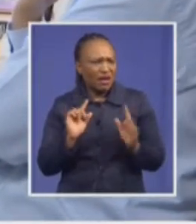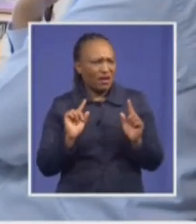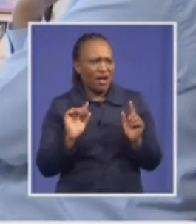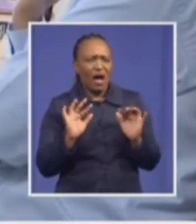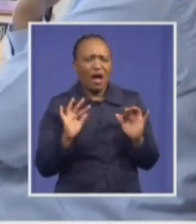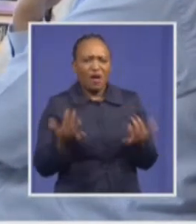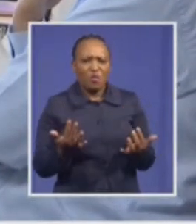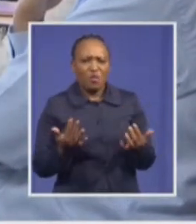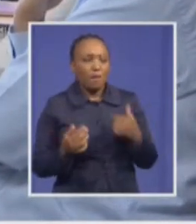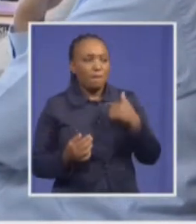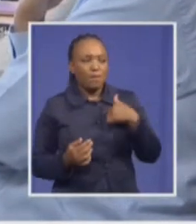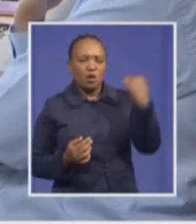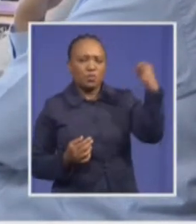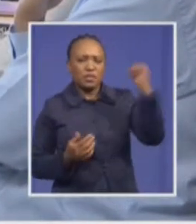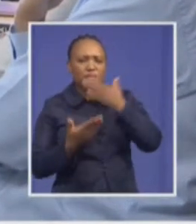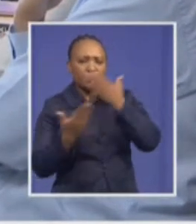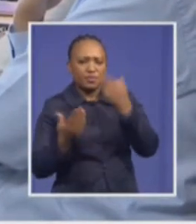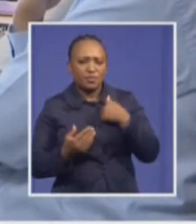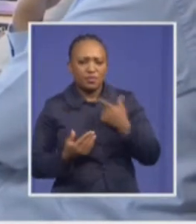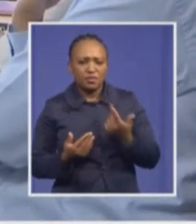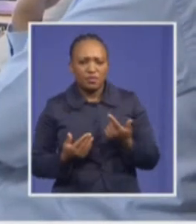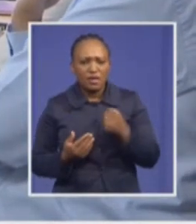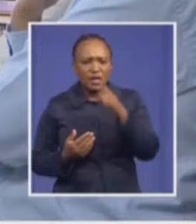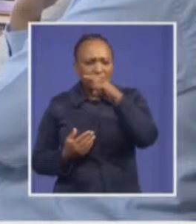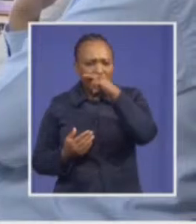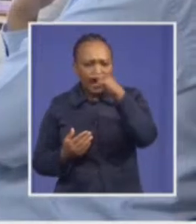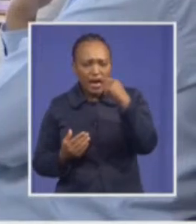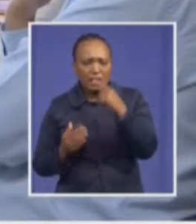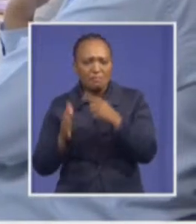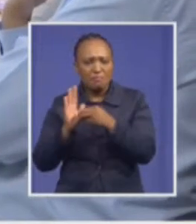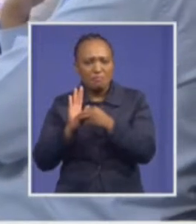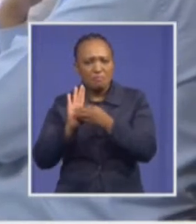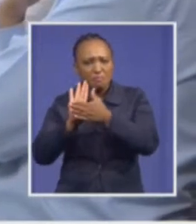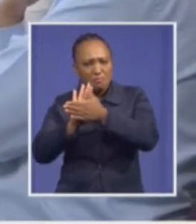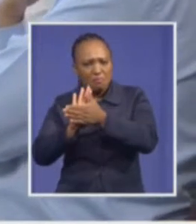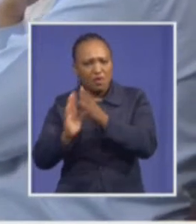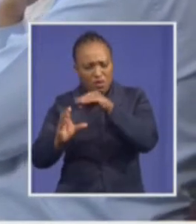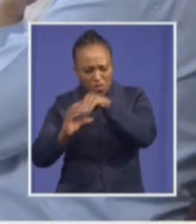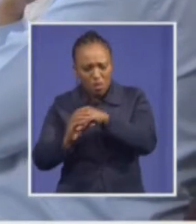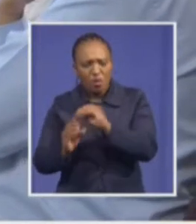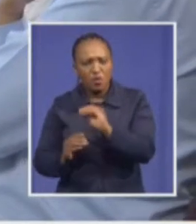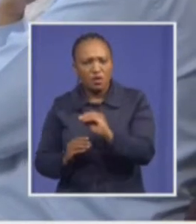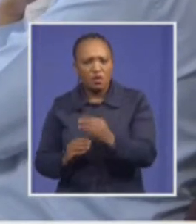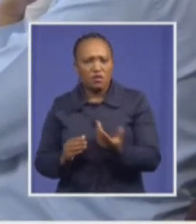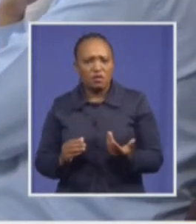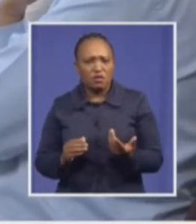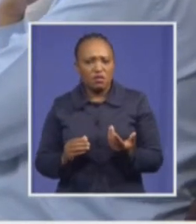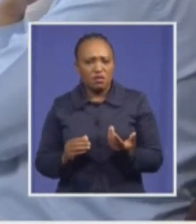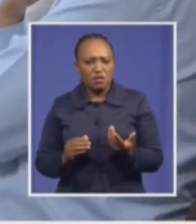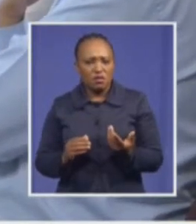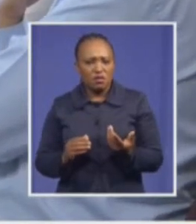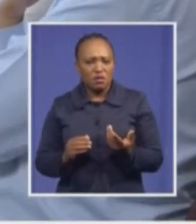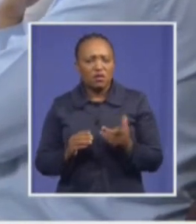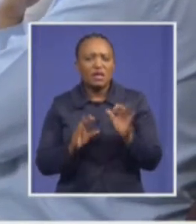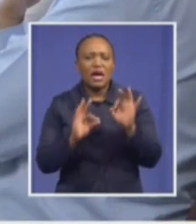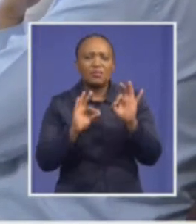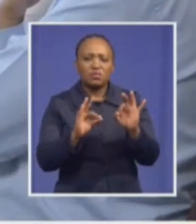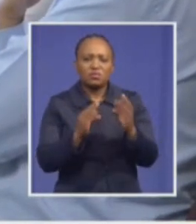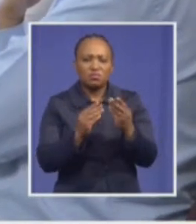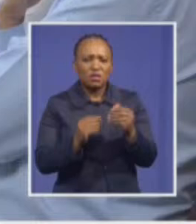the moment that her name features, you're entitled absolutely to deal with it. Yeah. And it does, right here. What you can't deal with